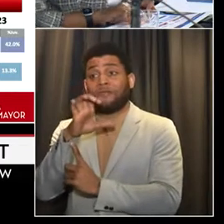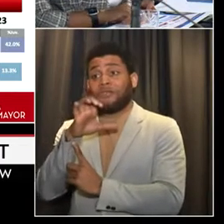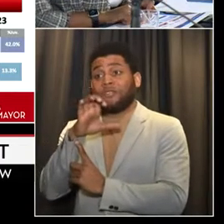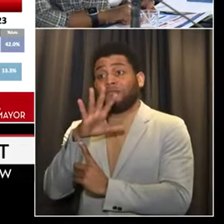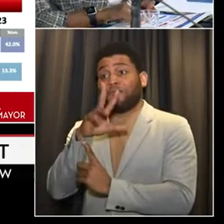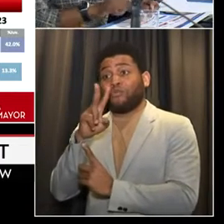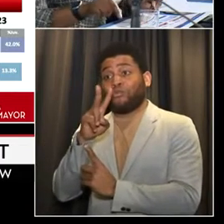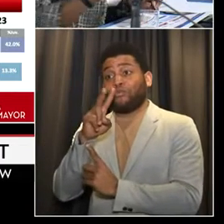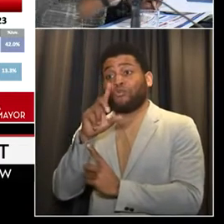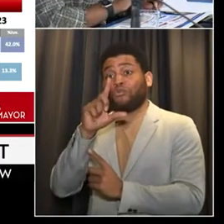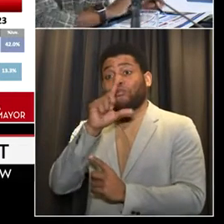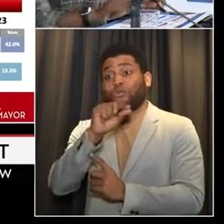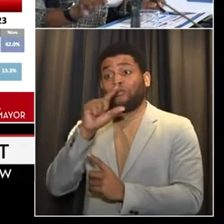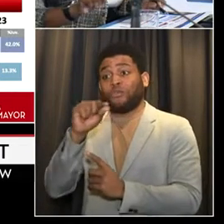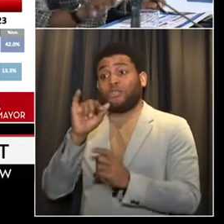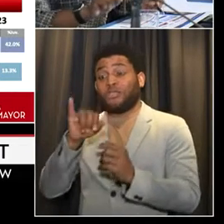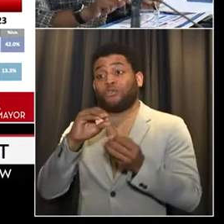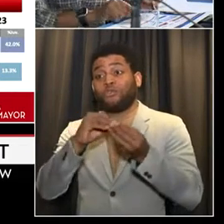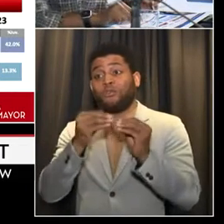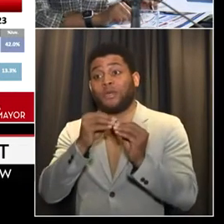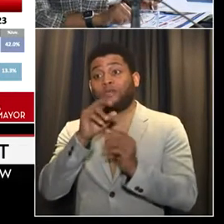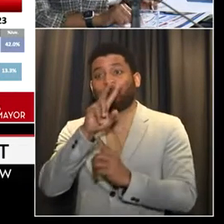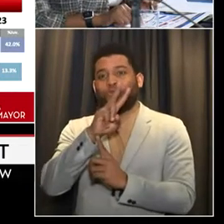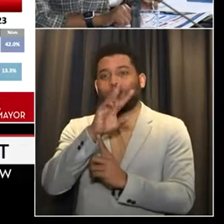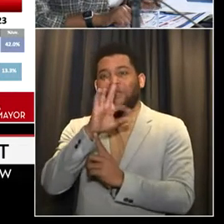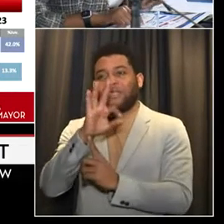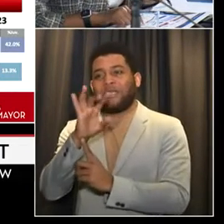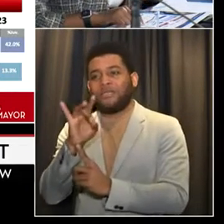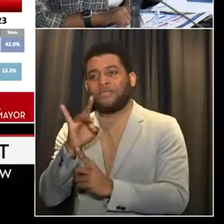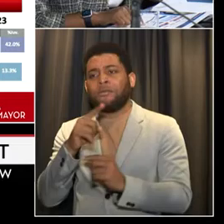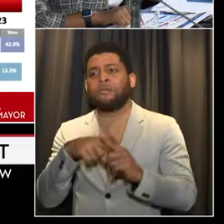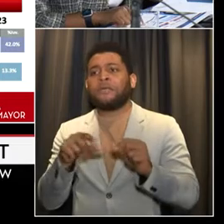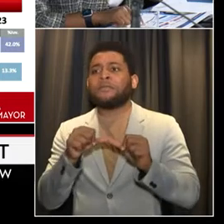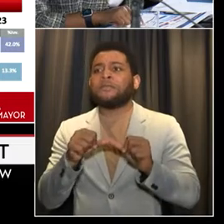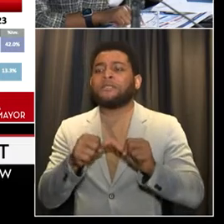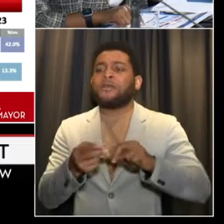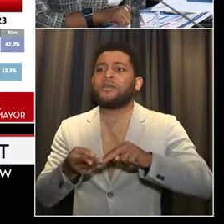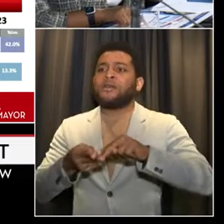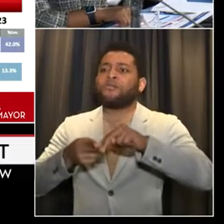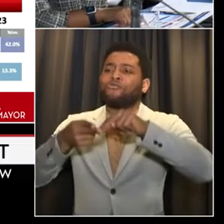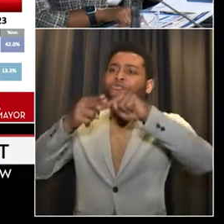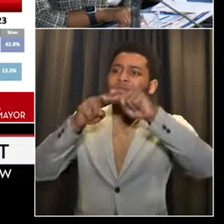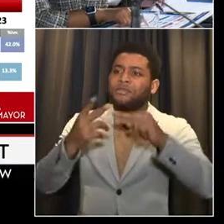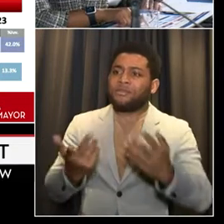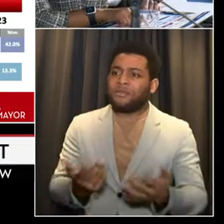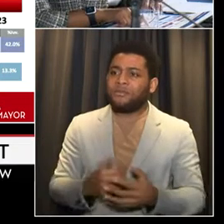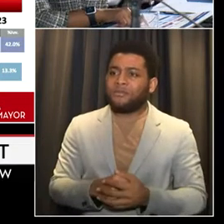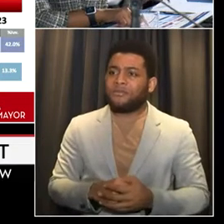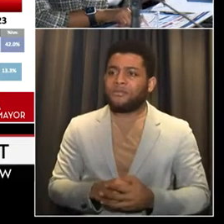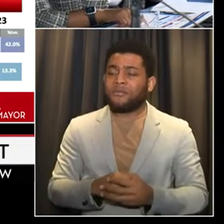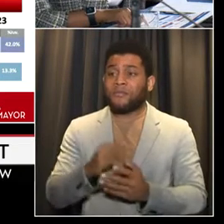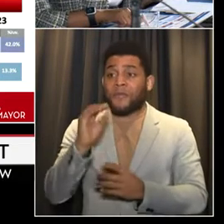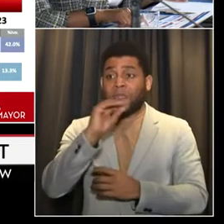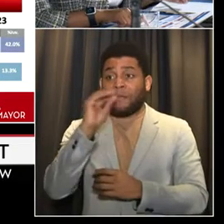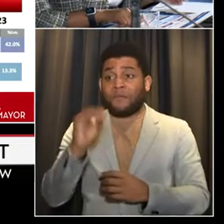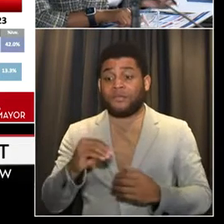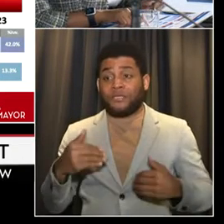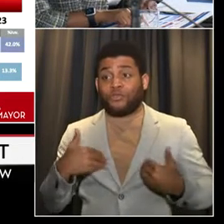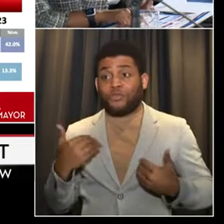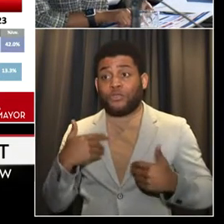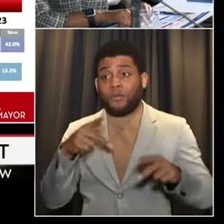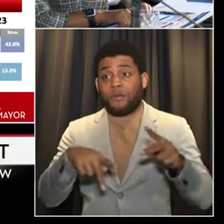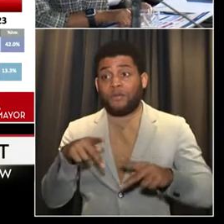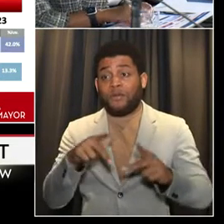was 298. So we continue to increase. And the percentage of young people who are arrested for a violent